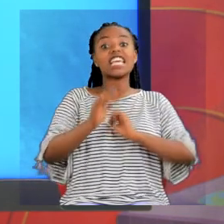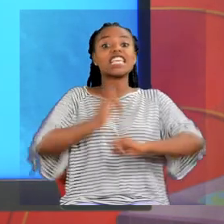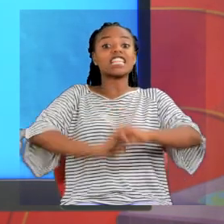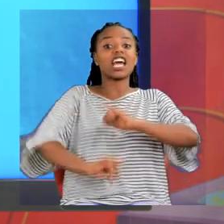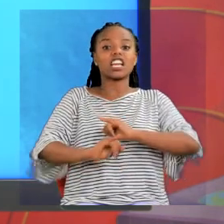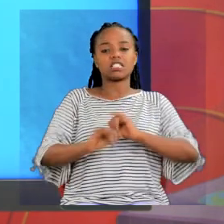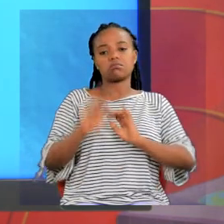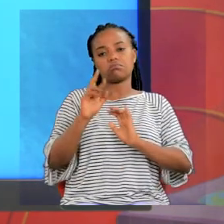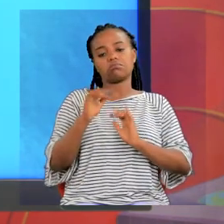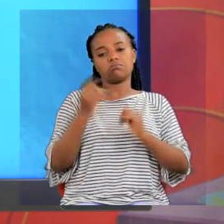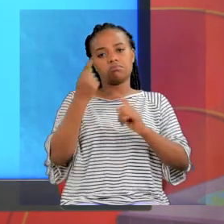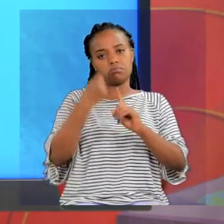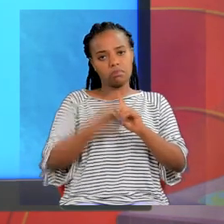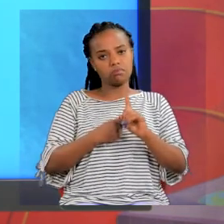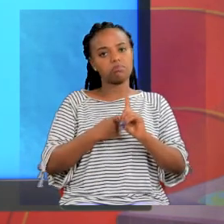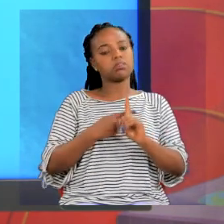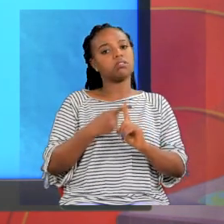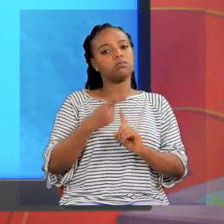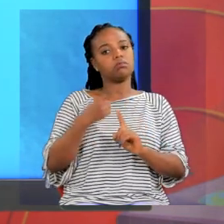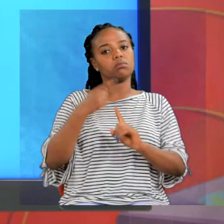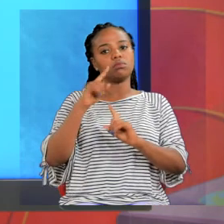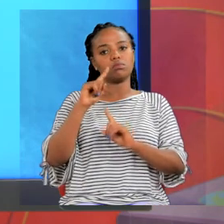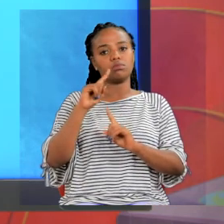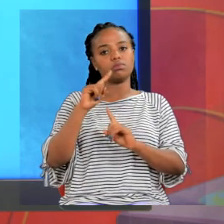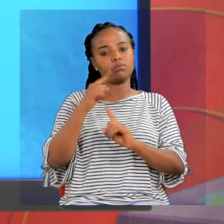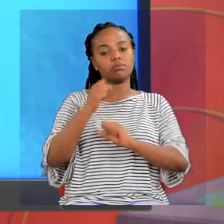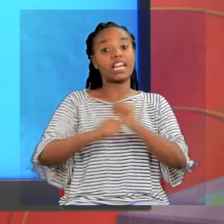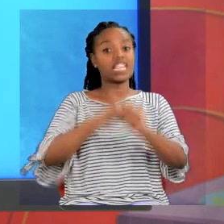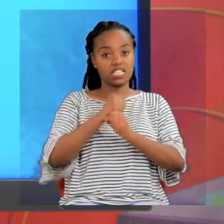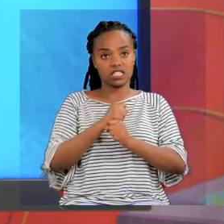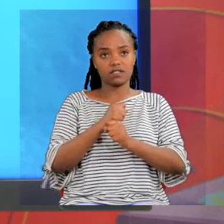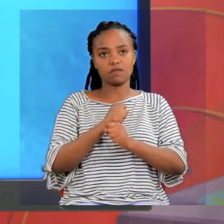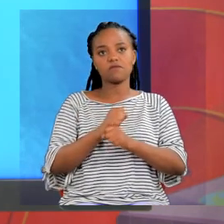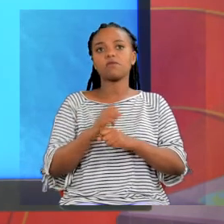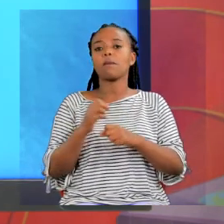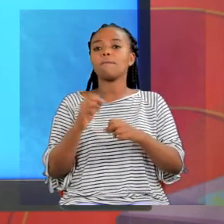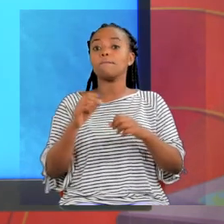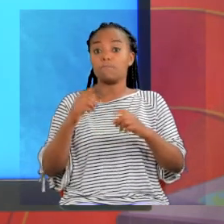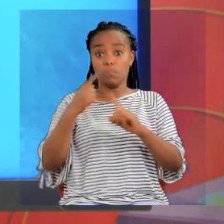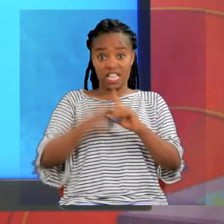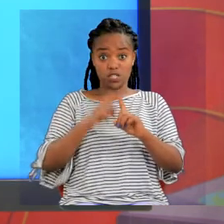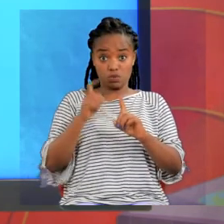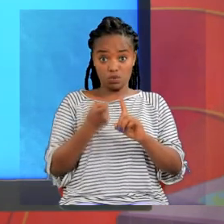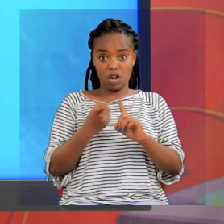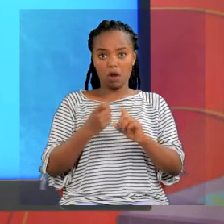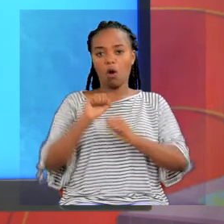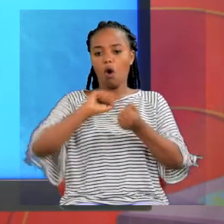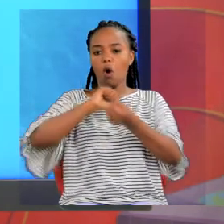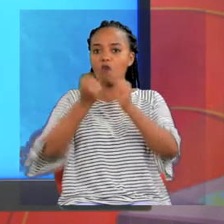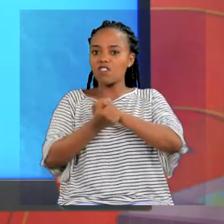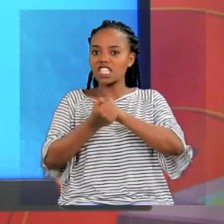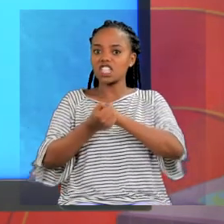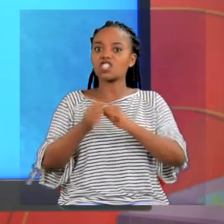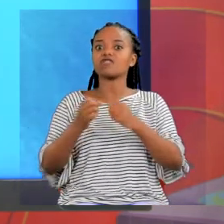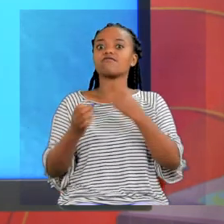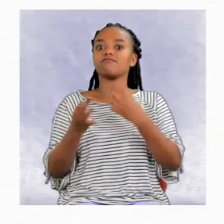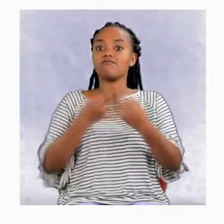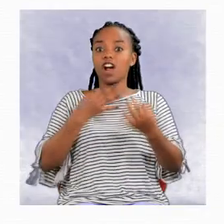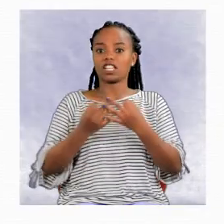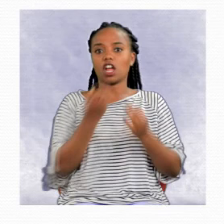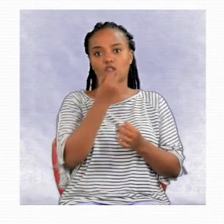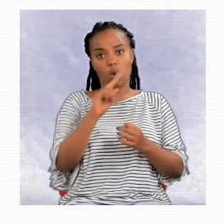year. This M is this a conversion factor. If it is monthly, the conversion factor it is 12. If